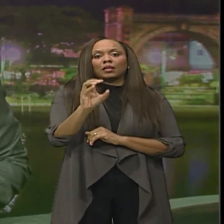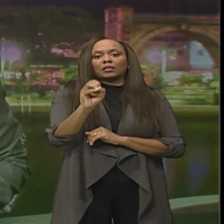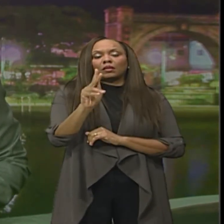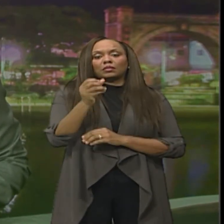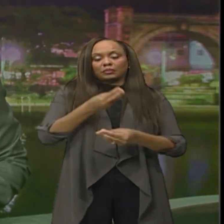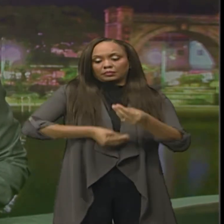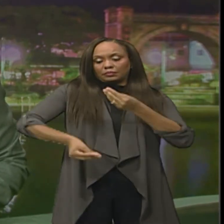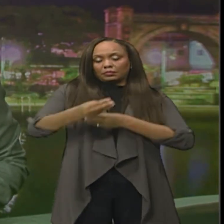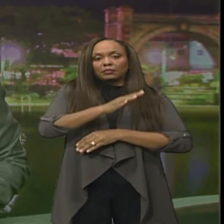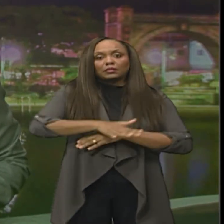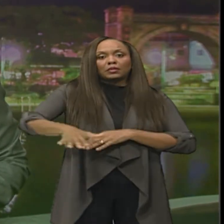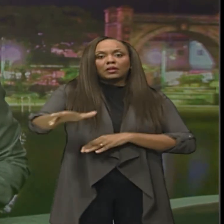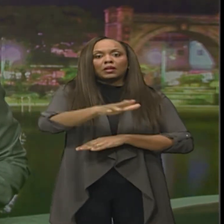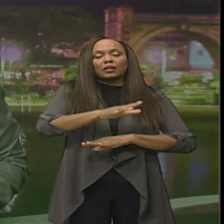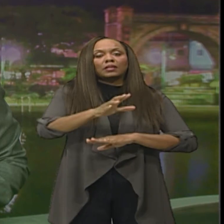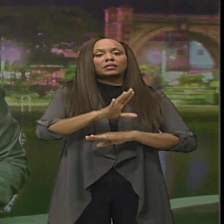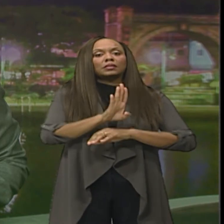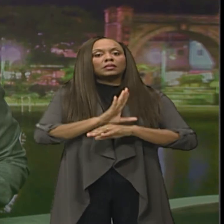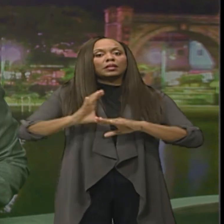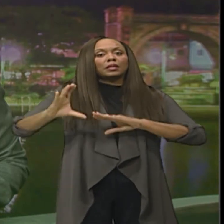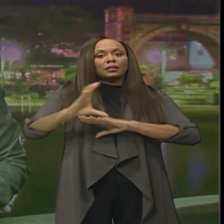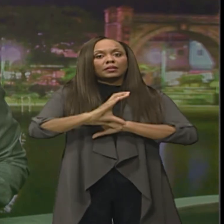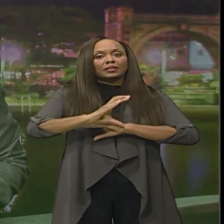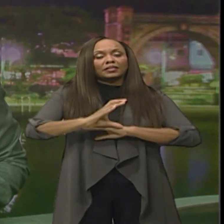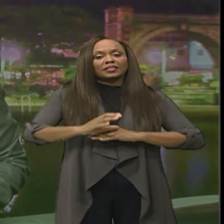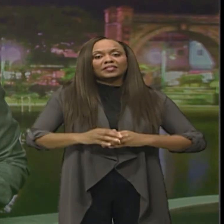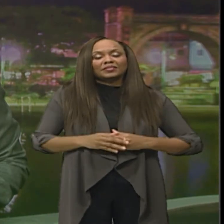selected exchanges across the region.